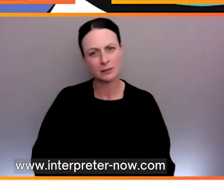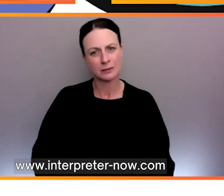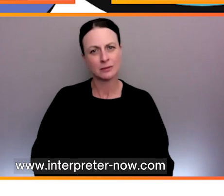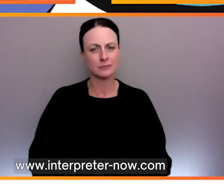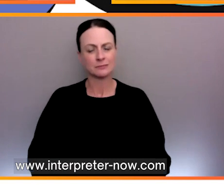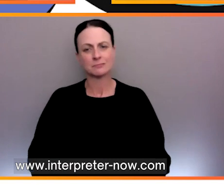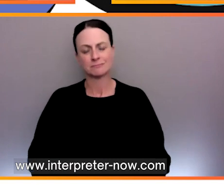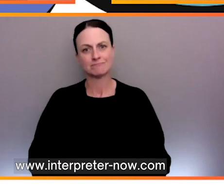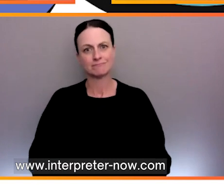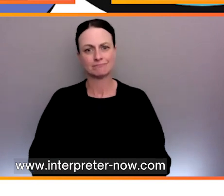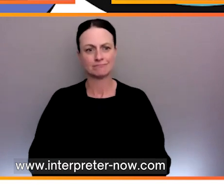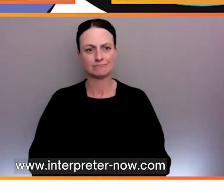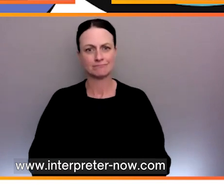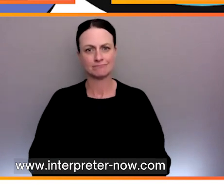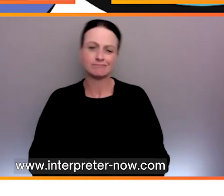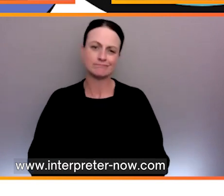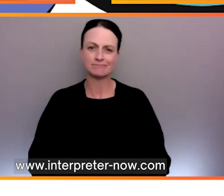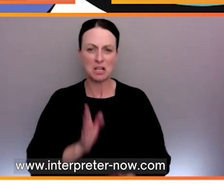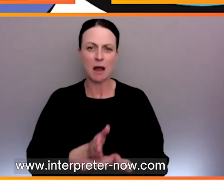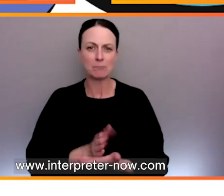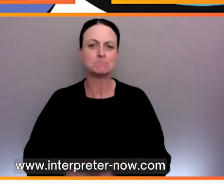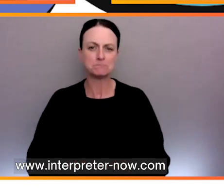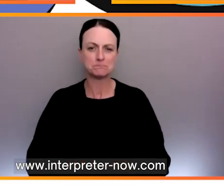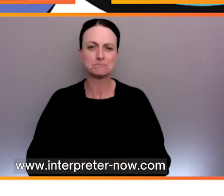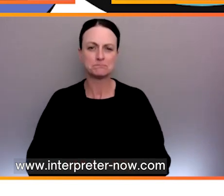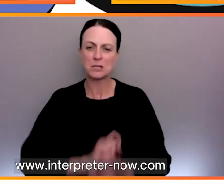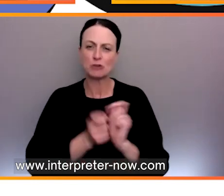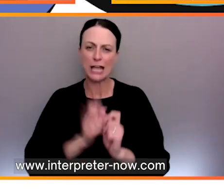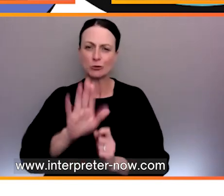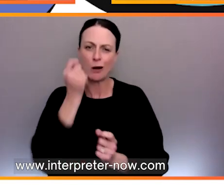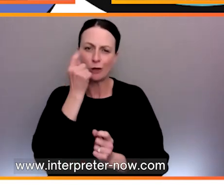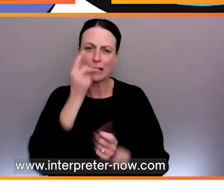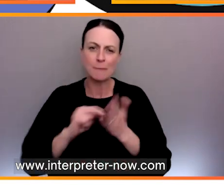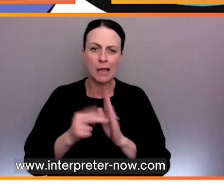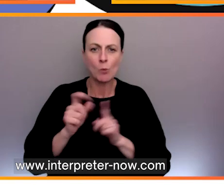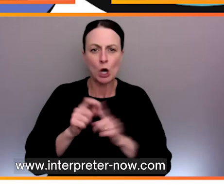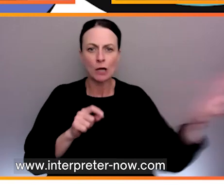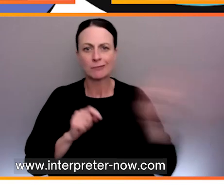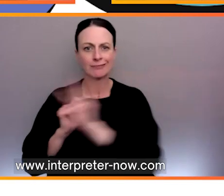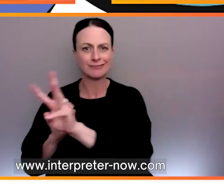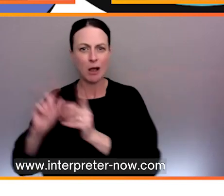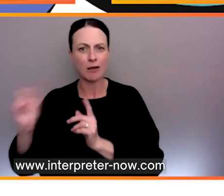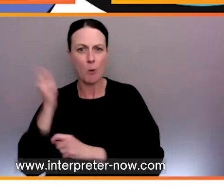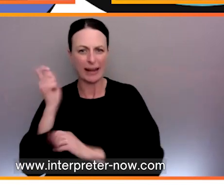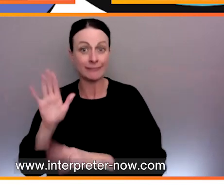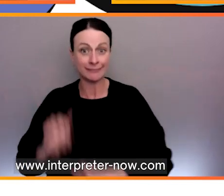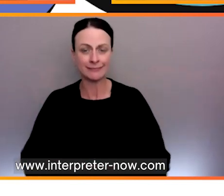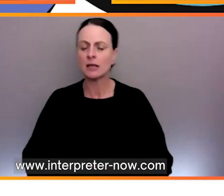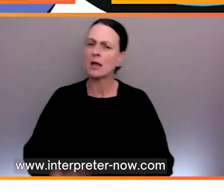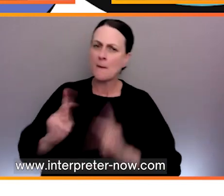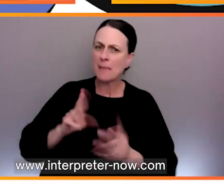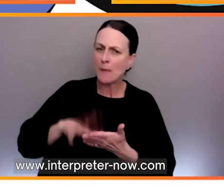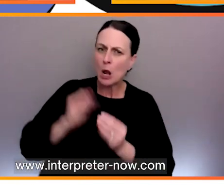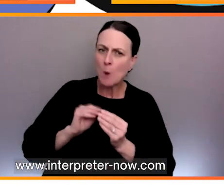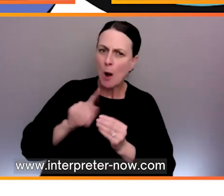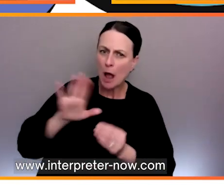Excellent. Where can people learn more about you and your book? Well, I'm pretty active on LinkedIn.